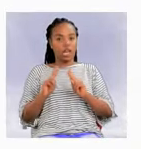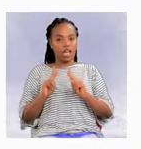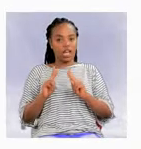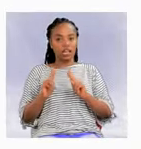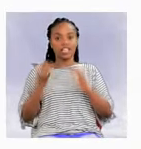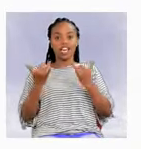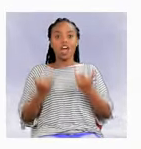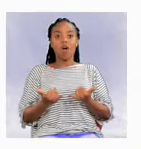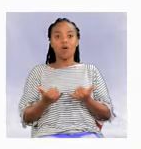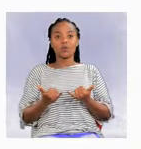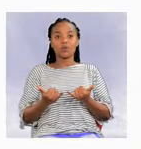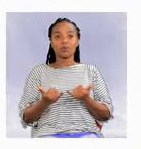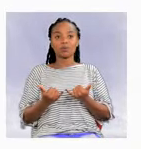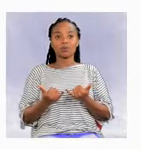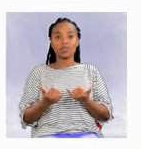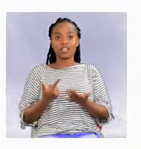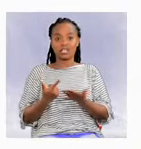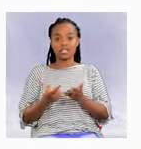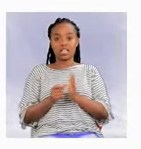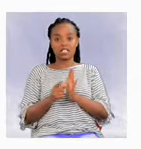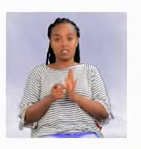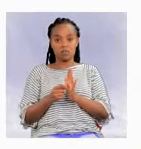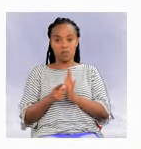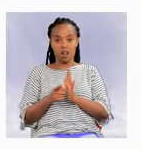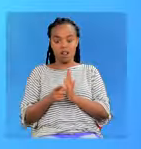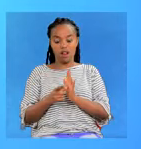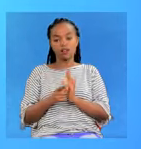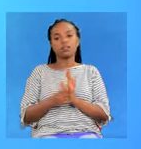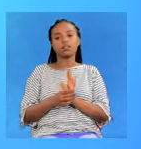now let's see example for this.